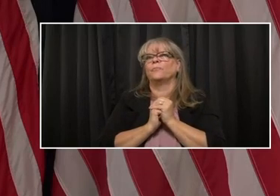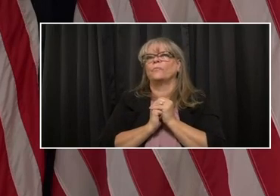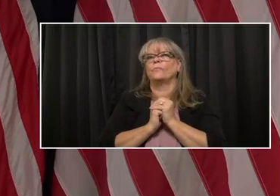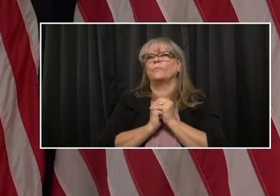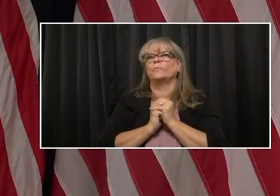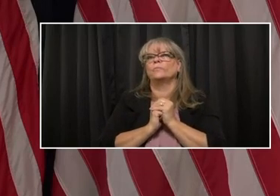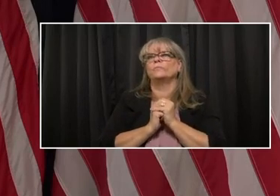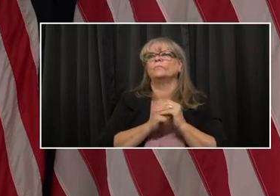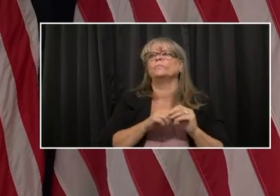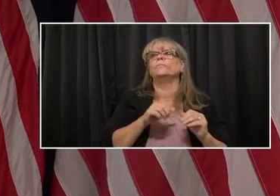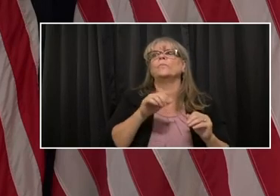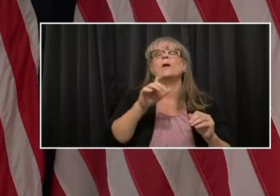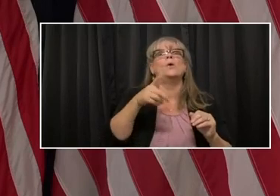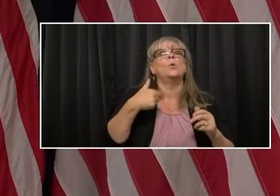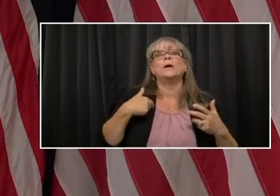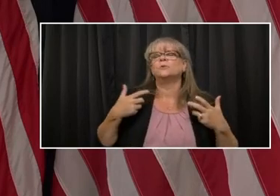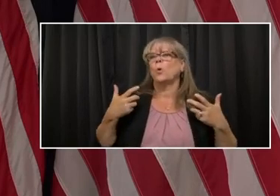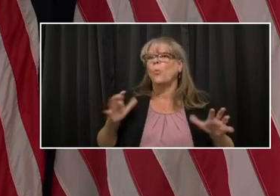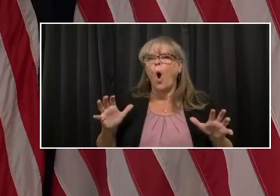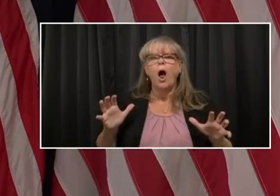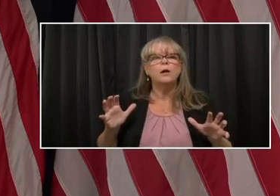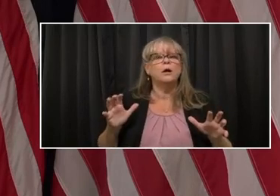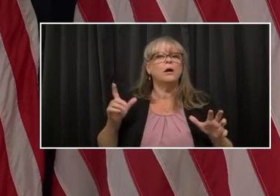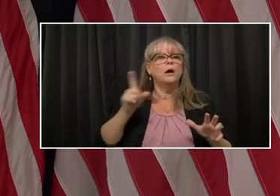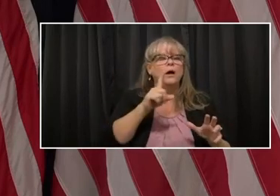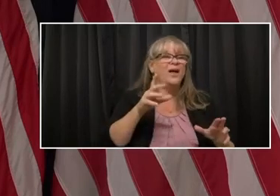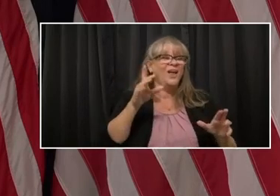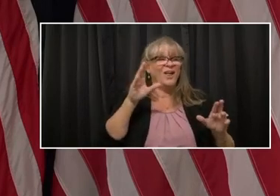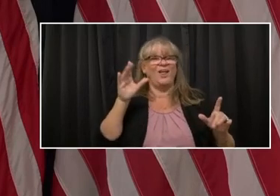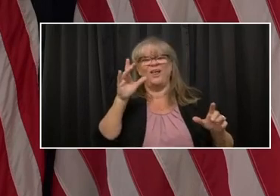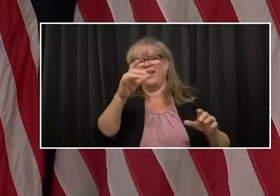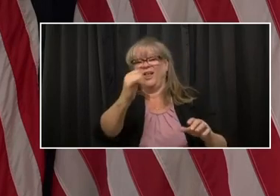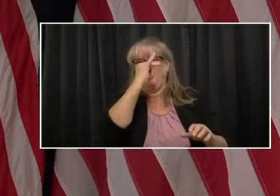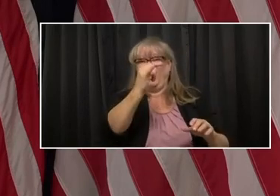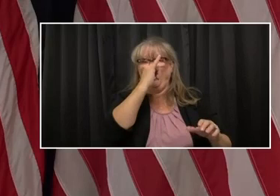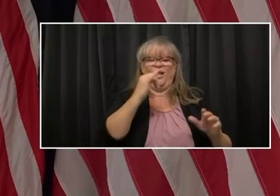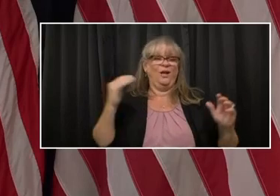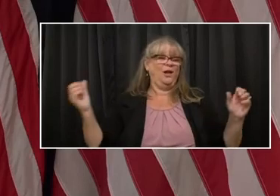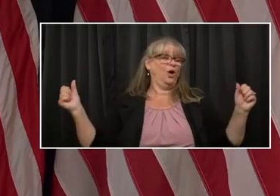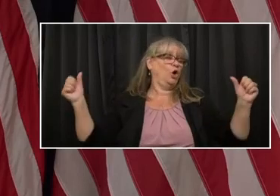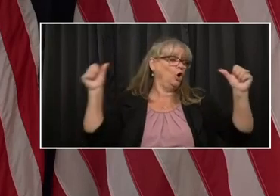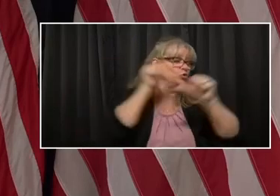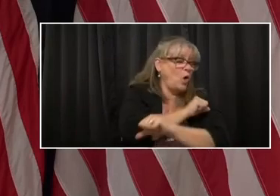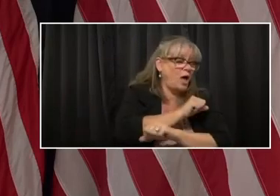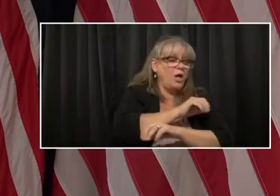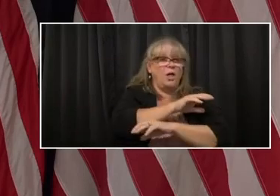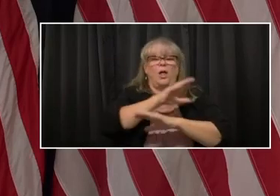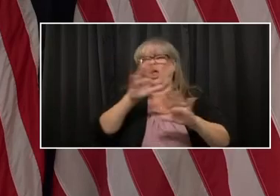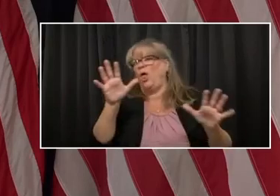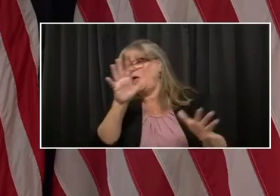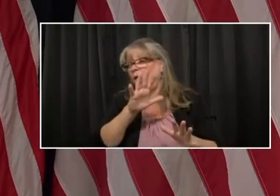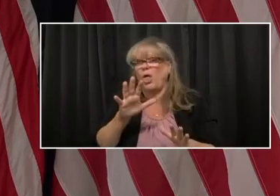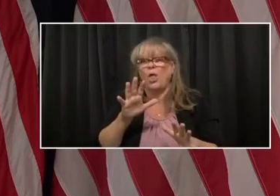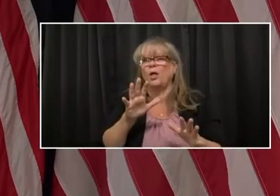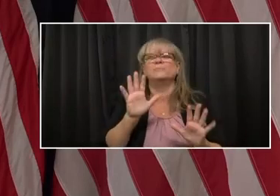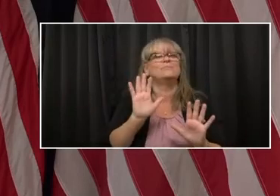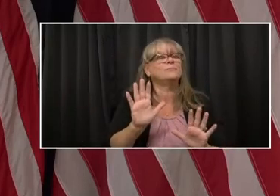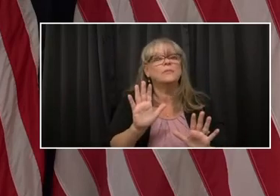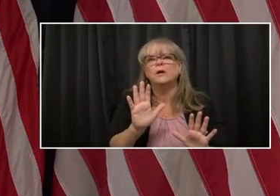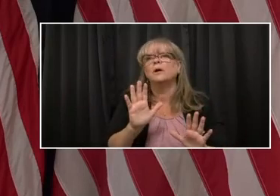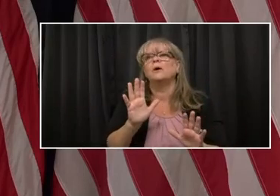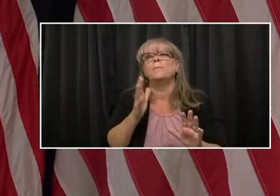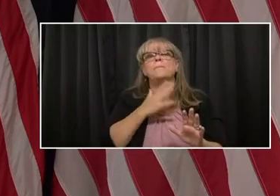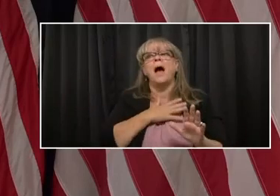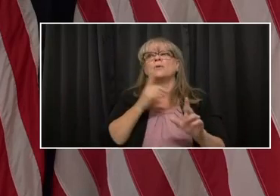night activities. But hopefully it'll provide folks a little bit more breathing room to get to 11 o'clock for last